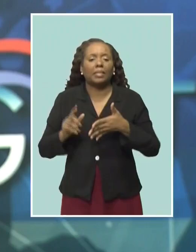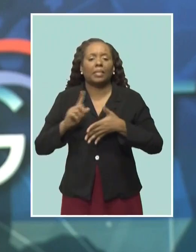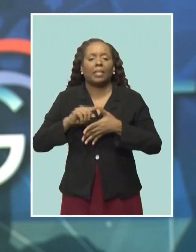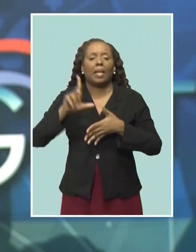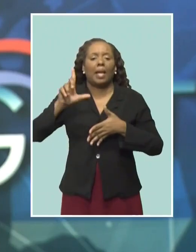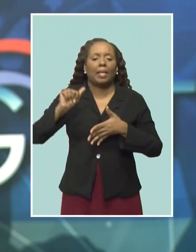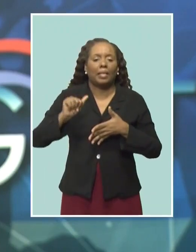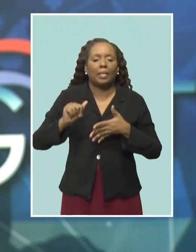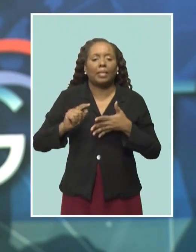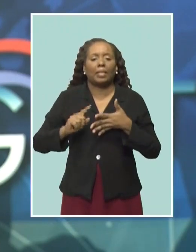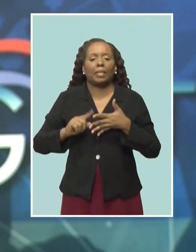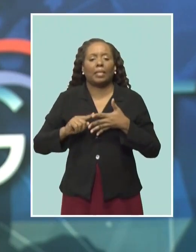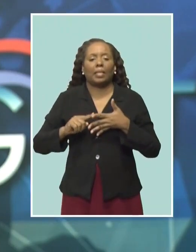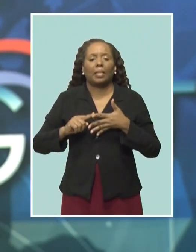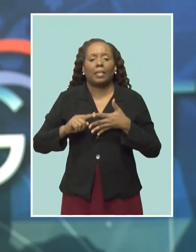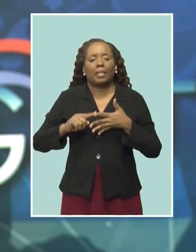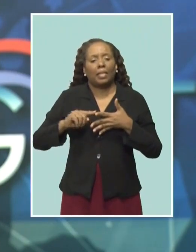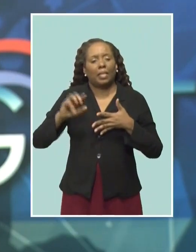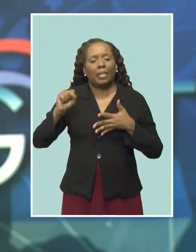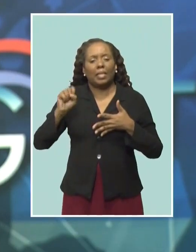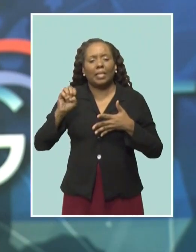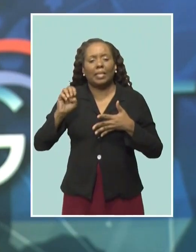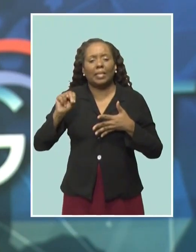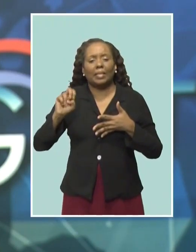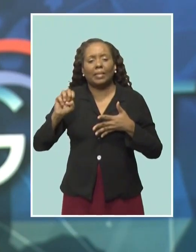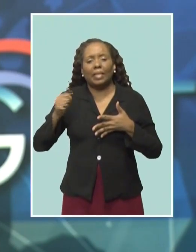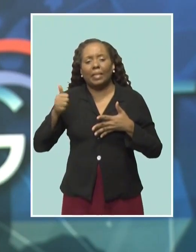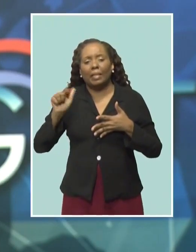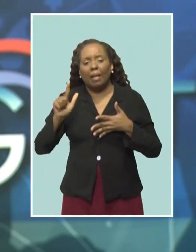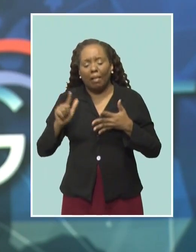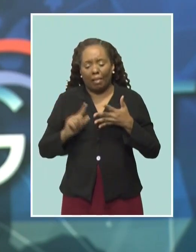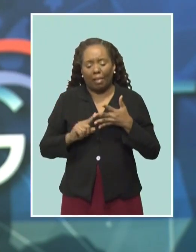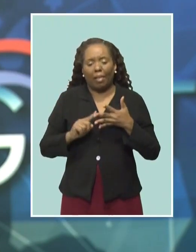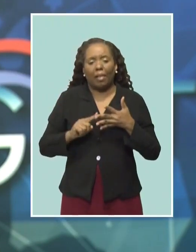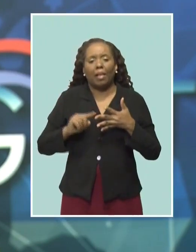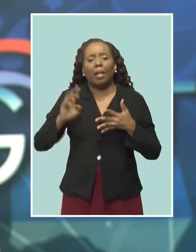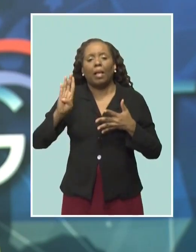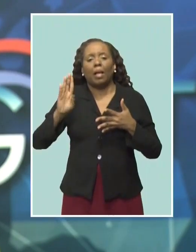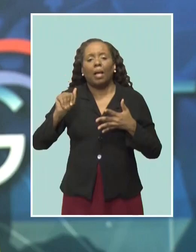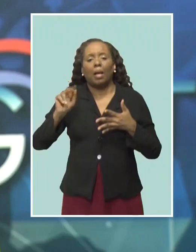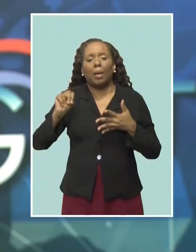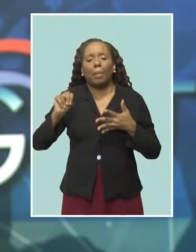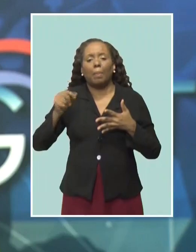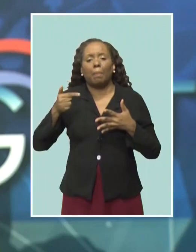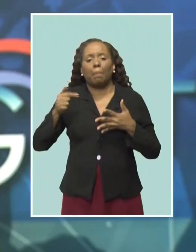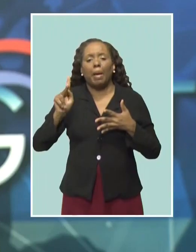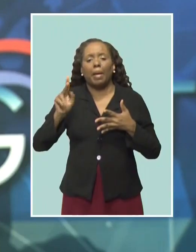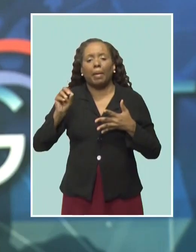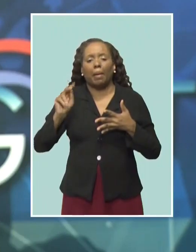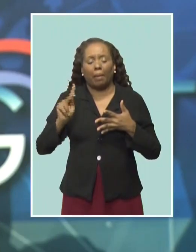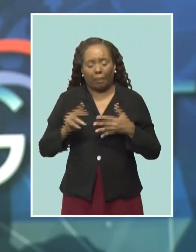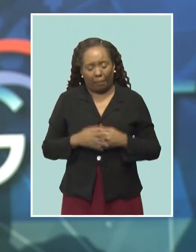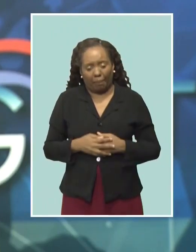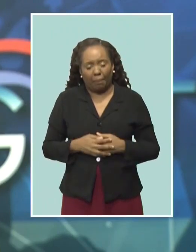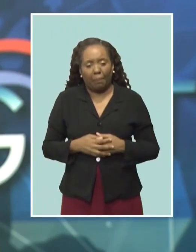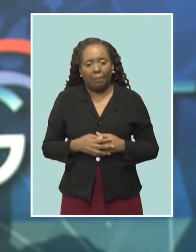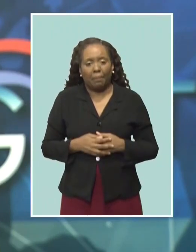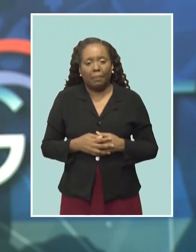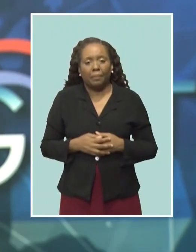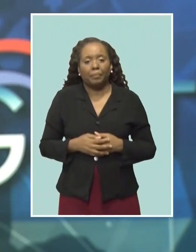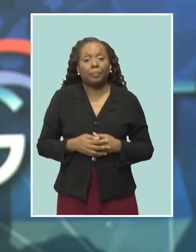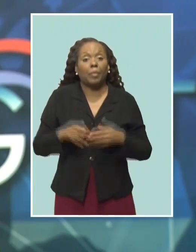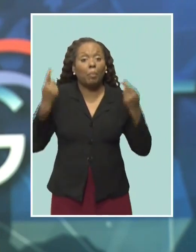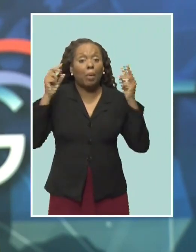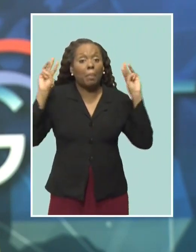National Forest in Florida, Senegal, and Bangkok, Thailand. Critical meetings have been held by Prime Minister